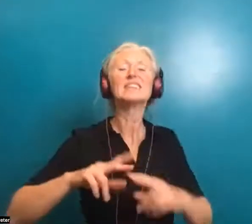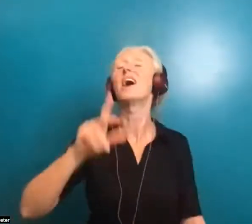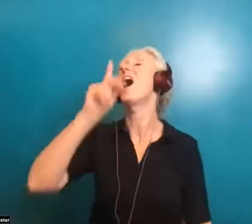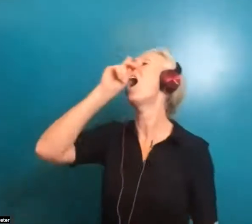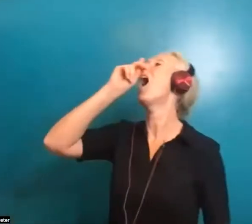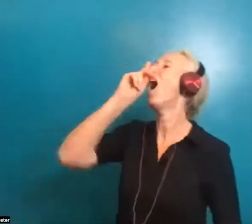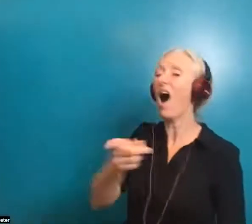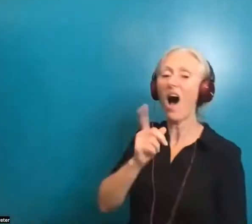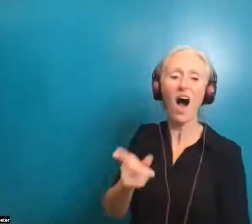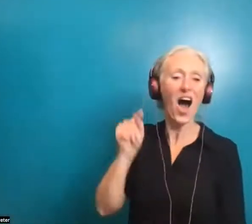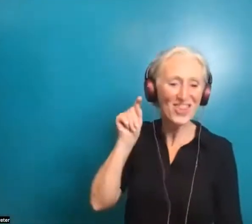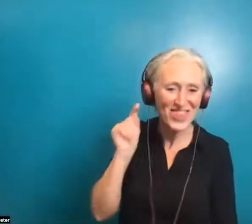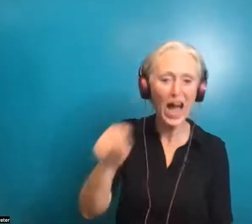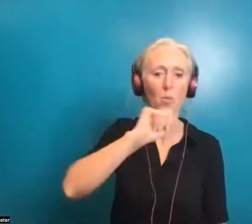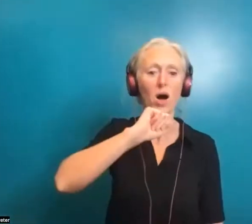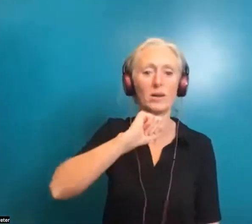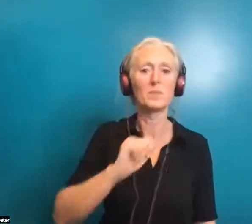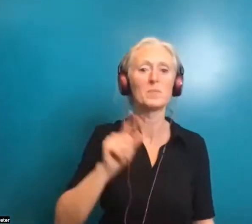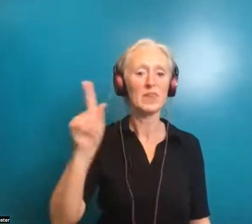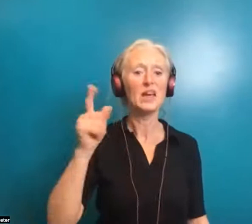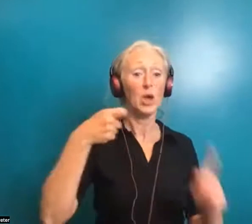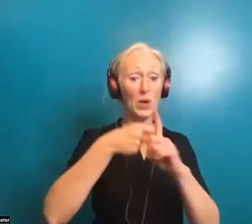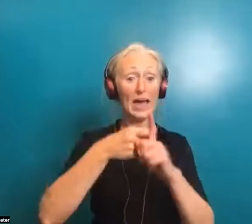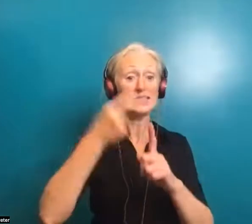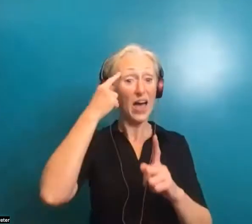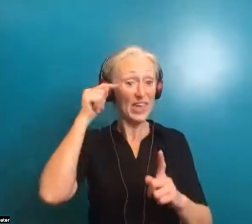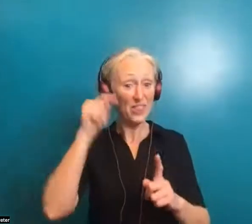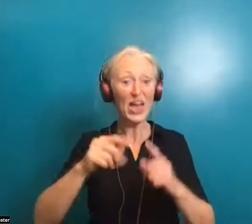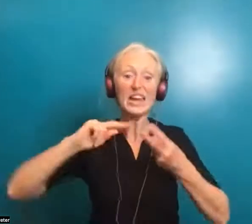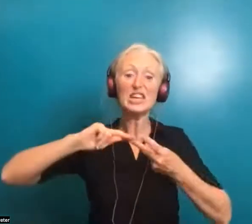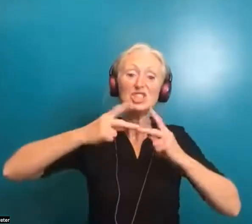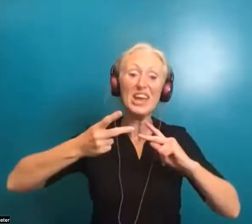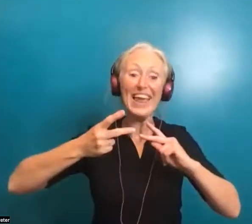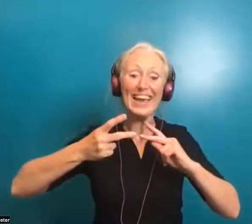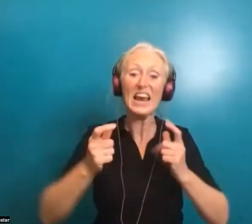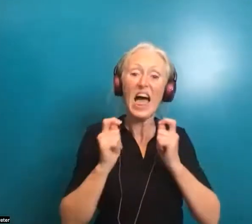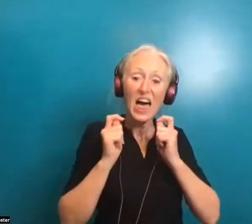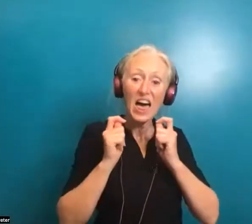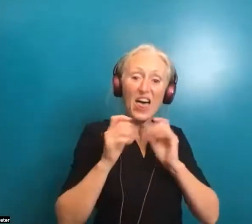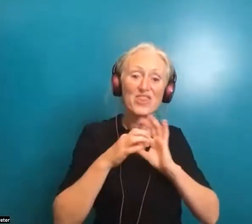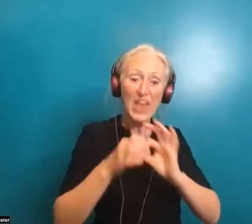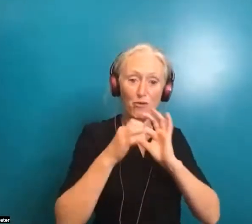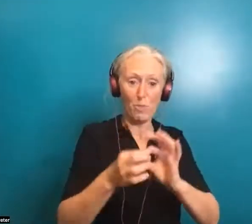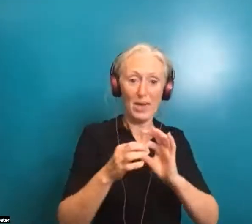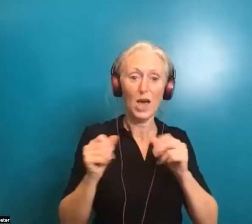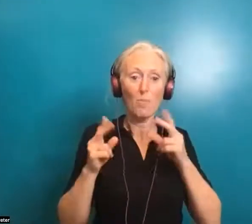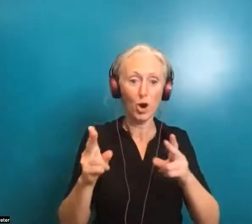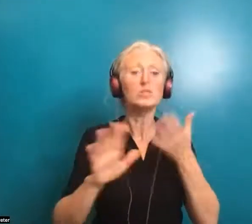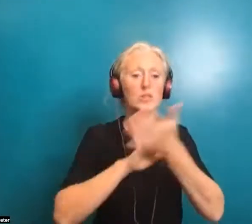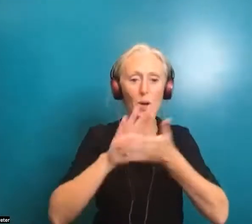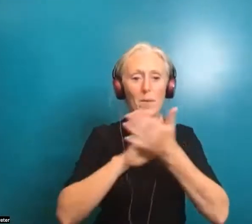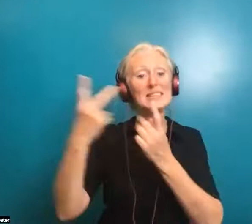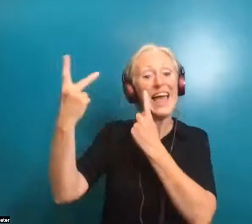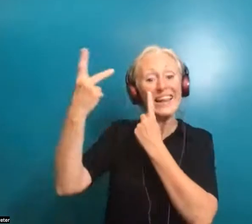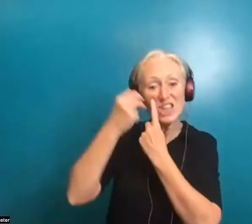think, and as far as I'm aware, it's a gene therapy approach. So it would involve an injection rather than anything